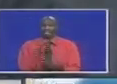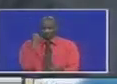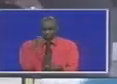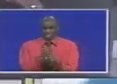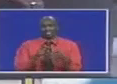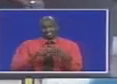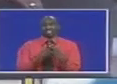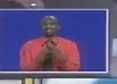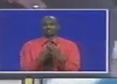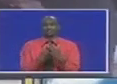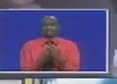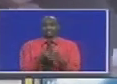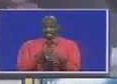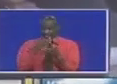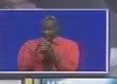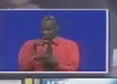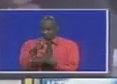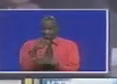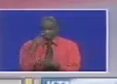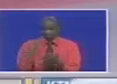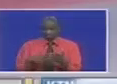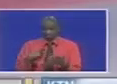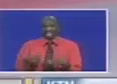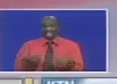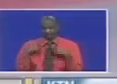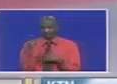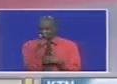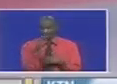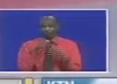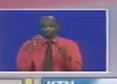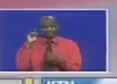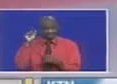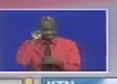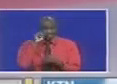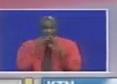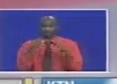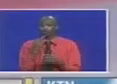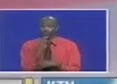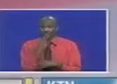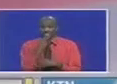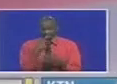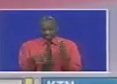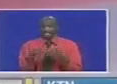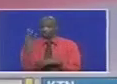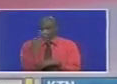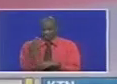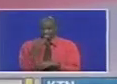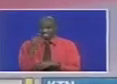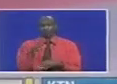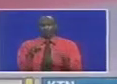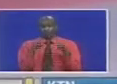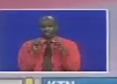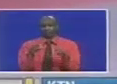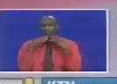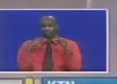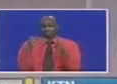must begin. A section of those who tuned in for the live broadcast from State House on Tuesday and again on Wednesday waited for the